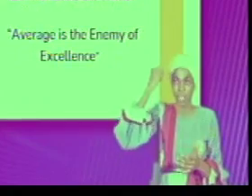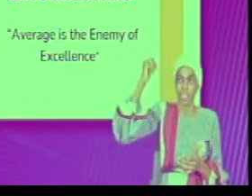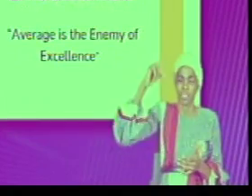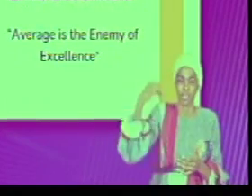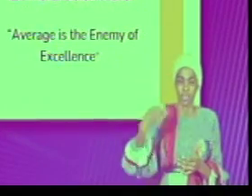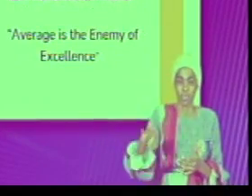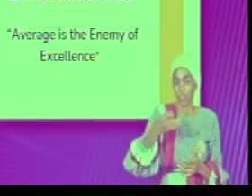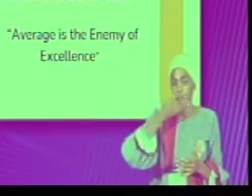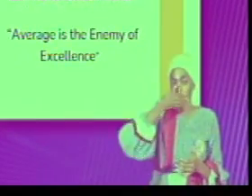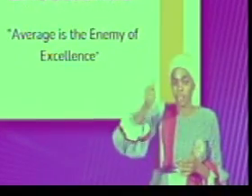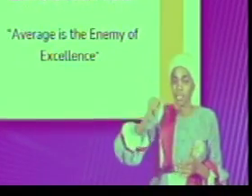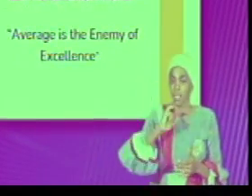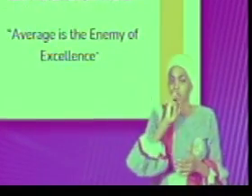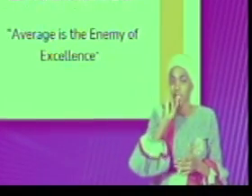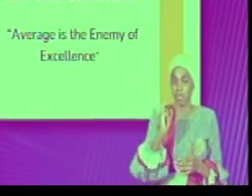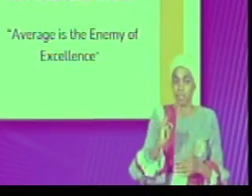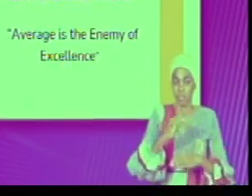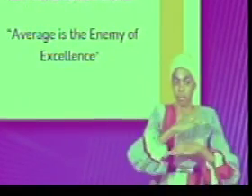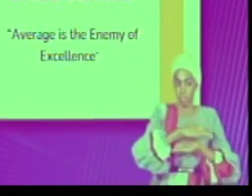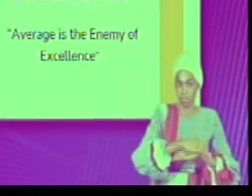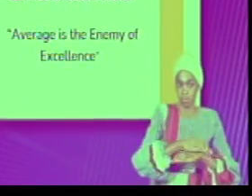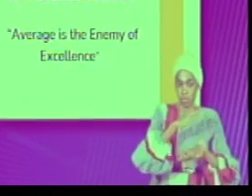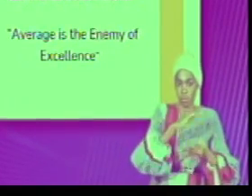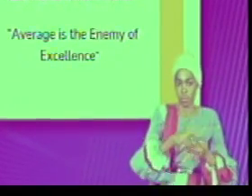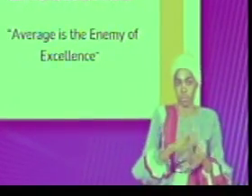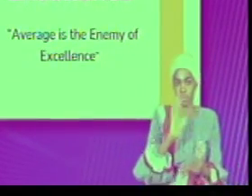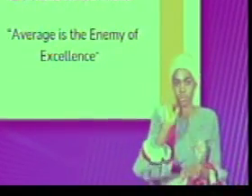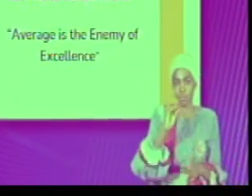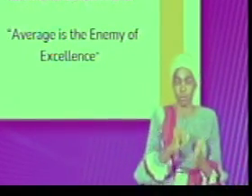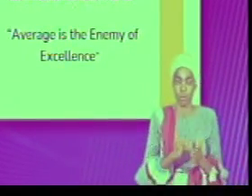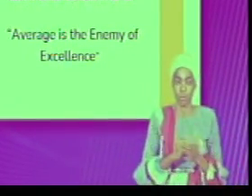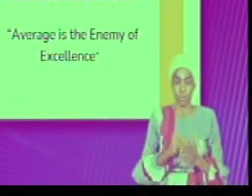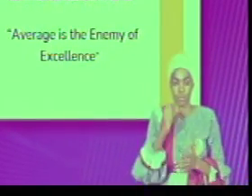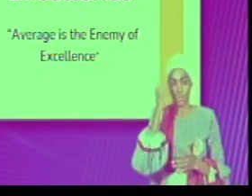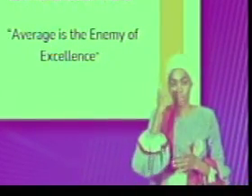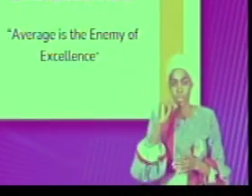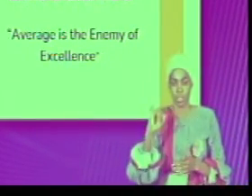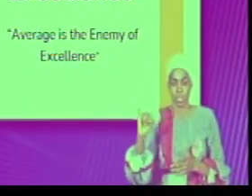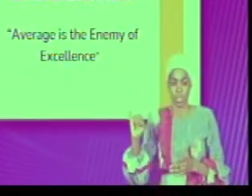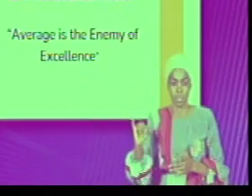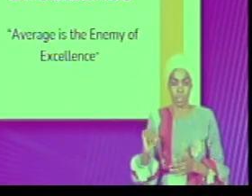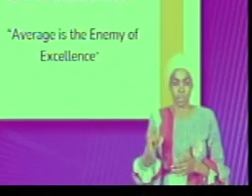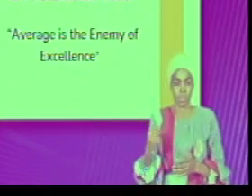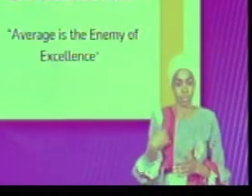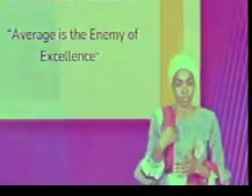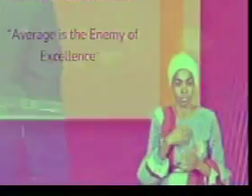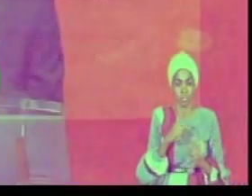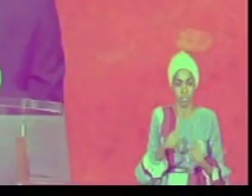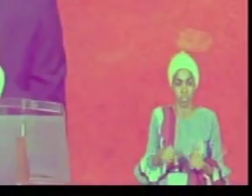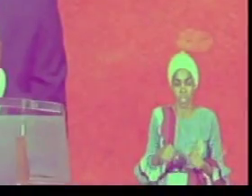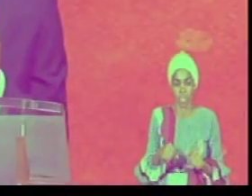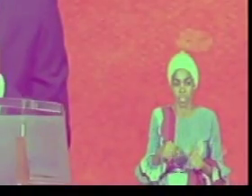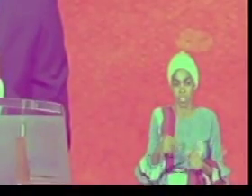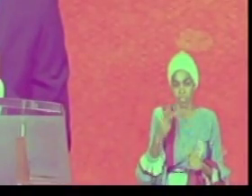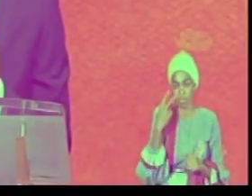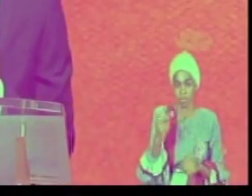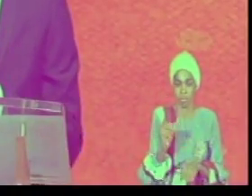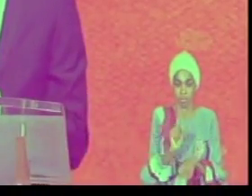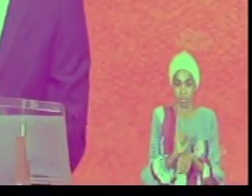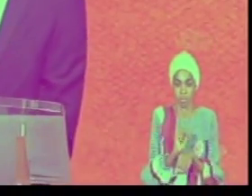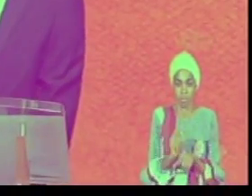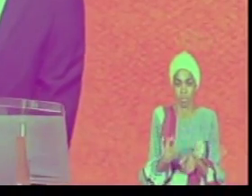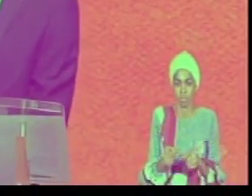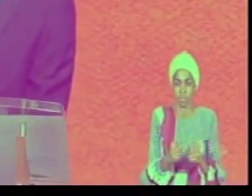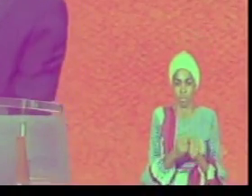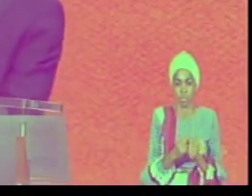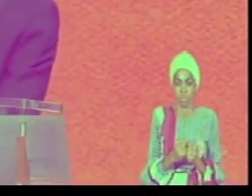based on your exposure. We can see a walk together. Why some people are clapping for that walk,